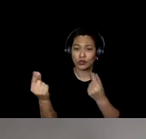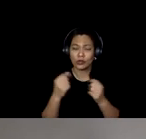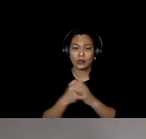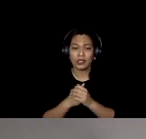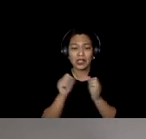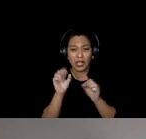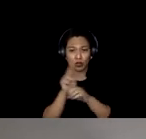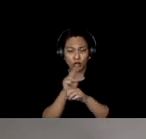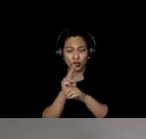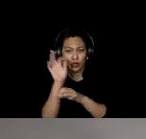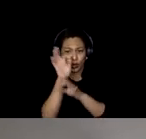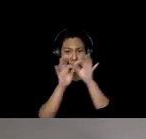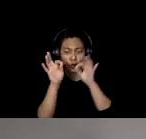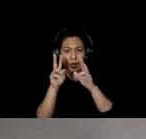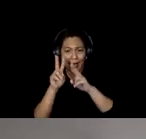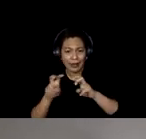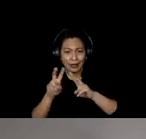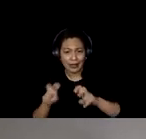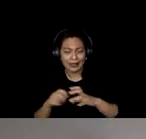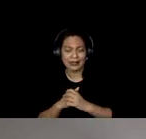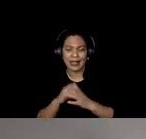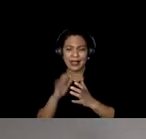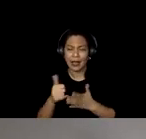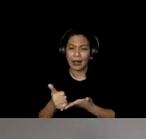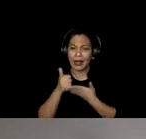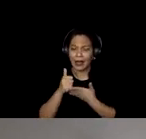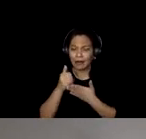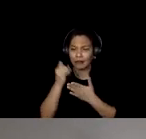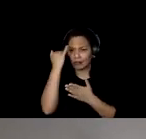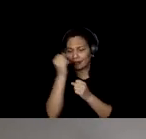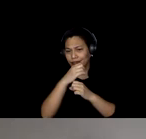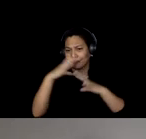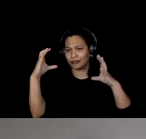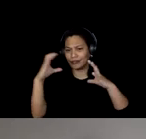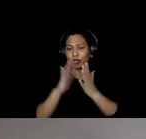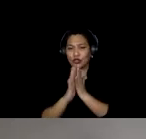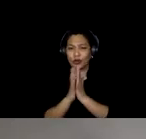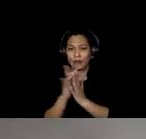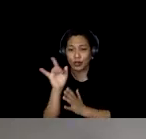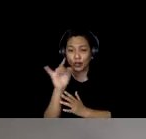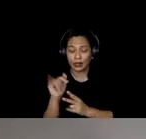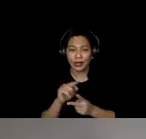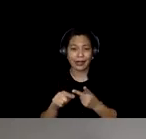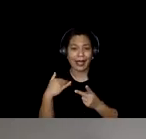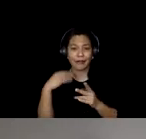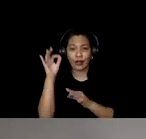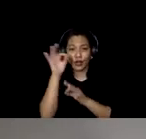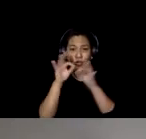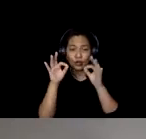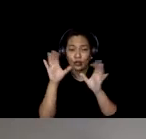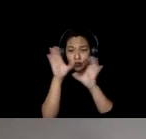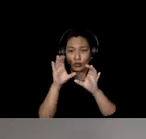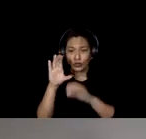Google Analytics, that'll tell you what kind of traffic you're getting. There's also Google Search Console. And these are